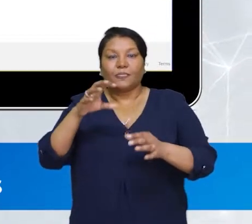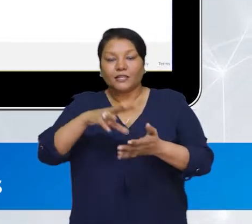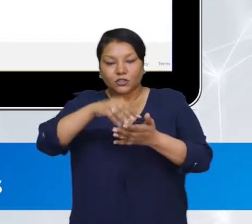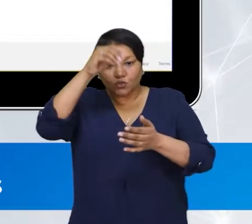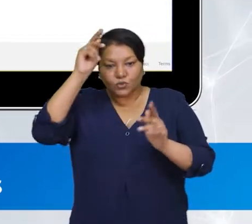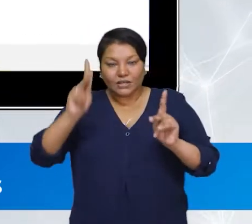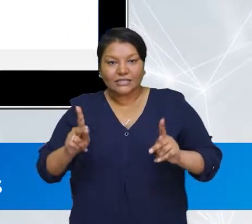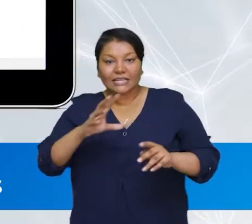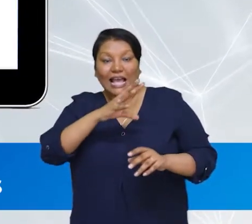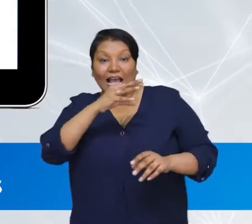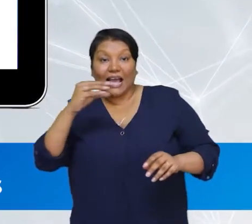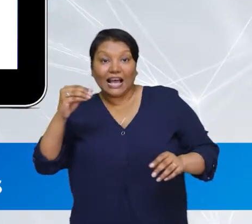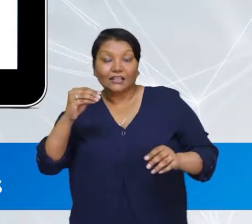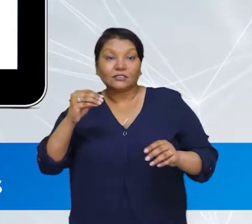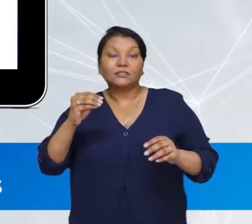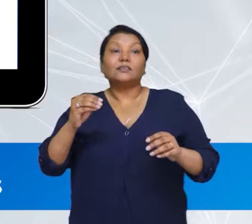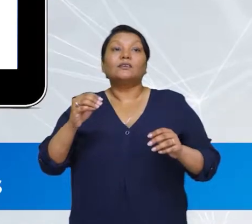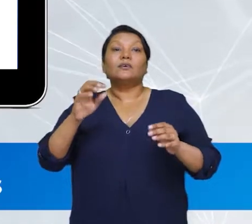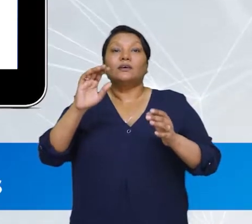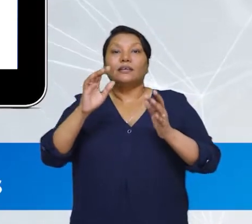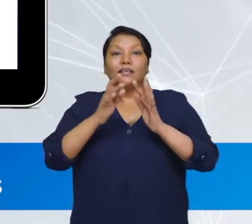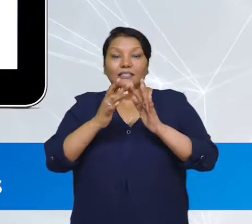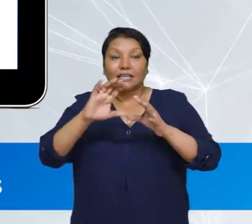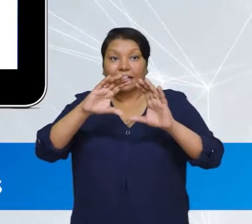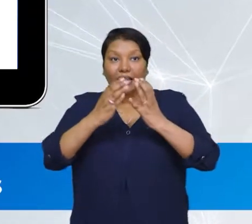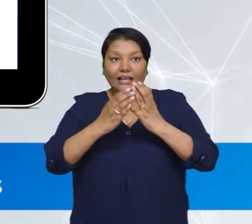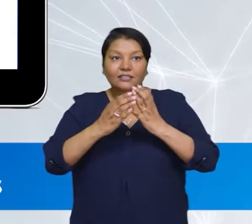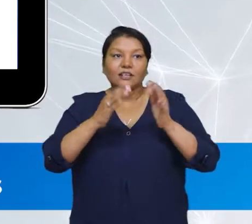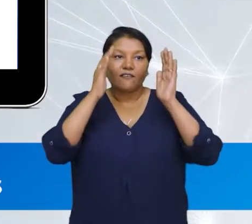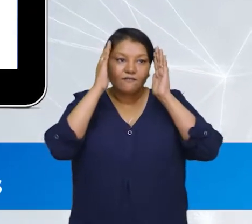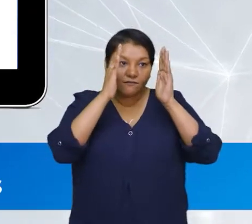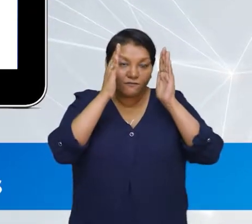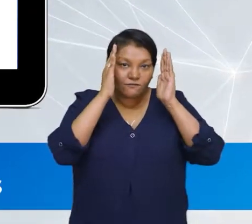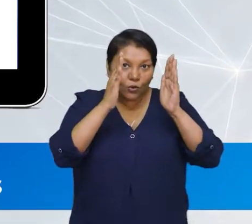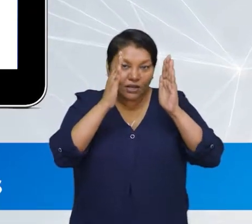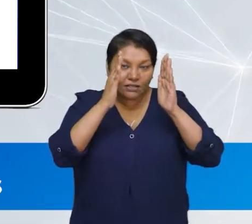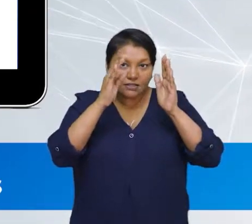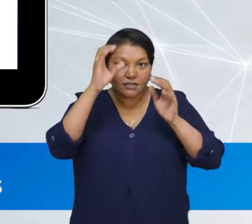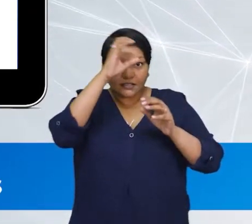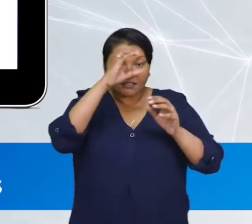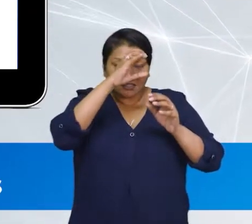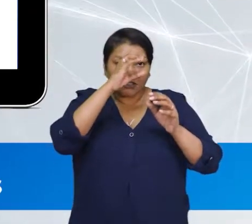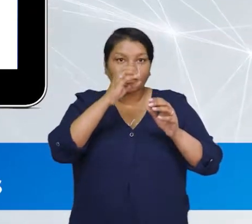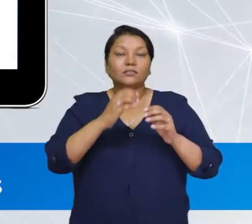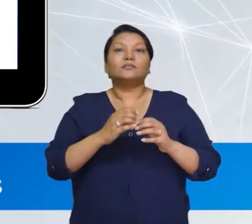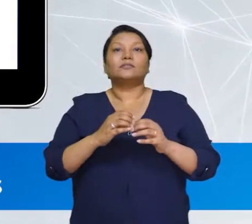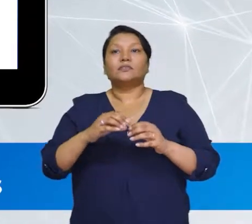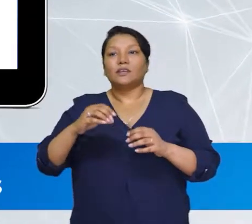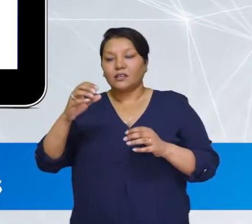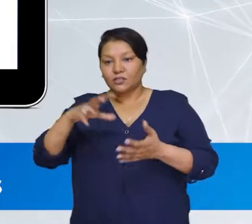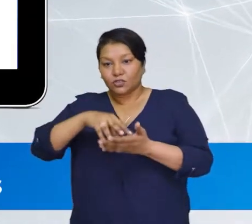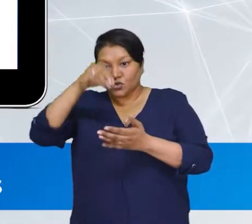search results. For example, students and online classes.